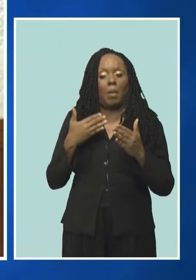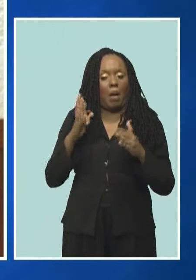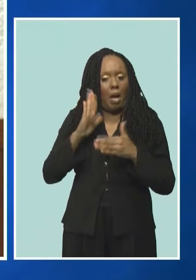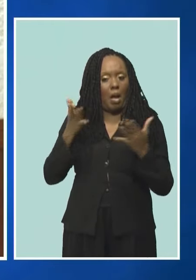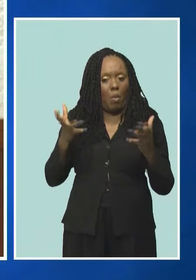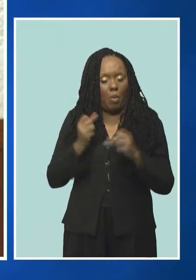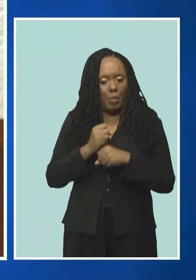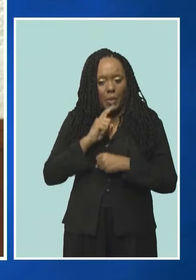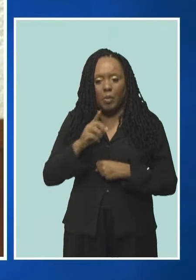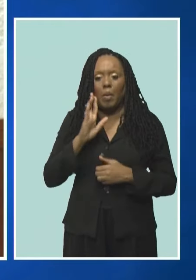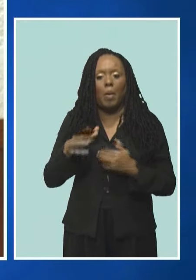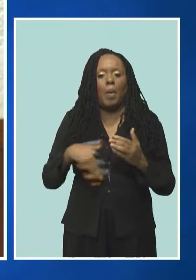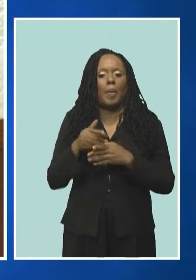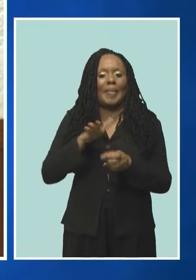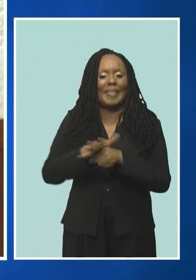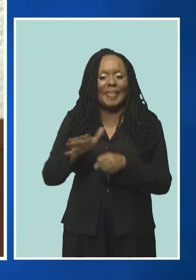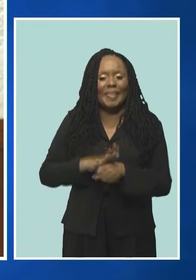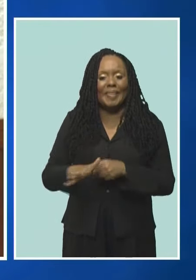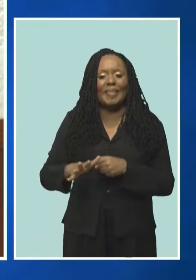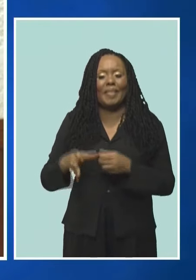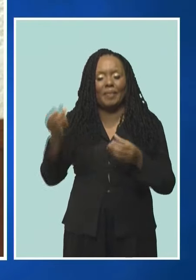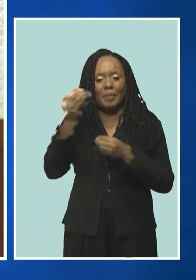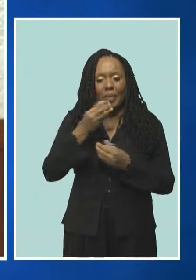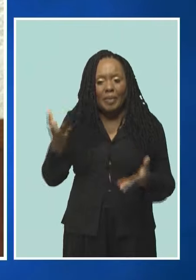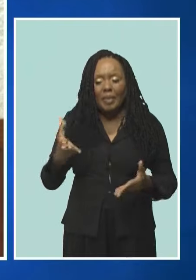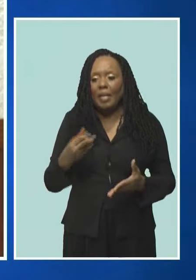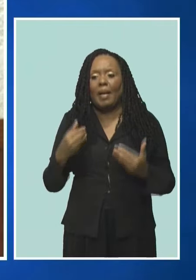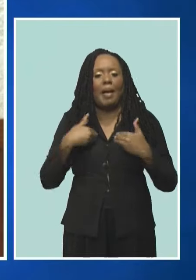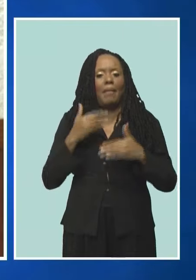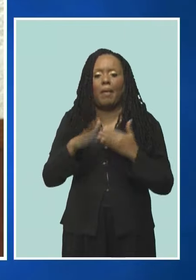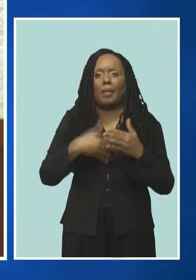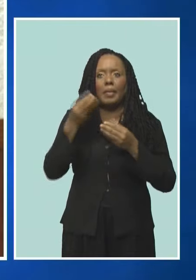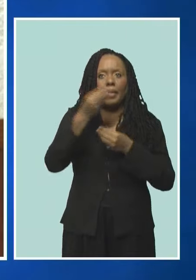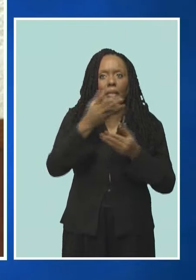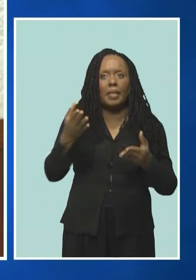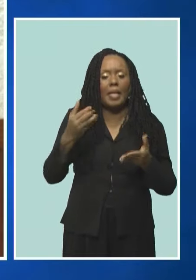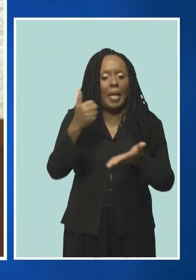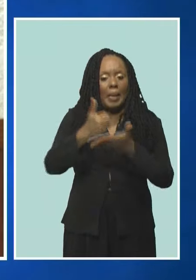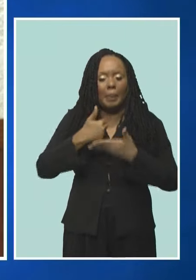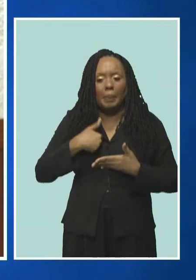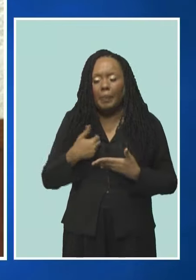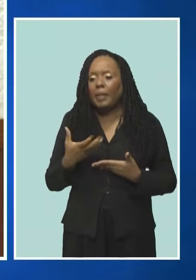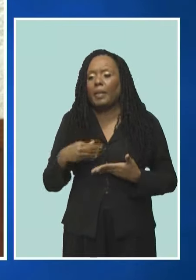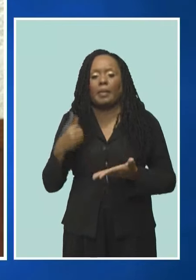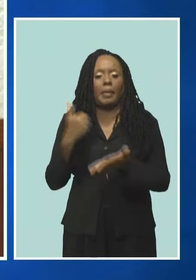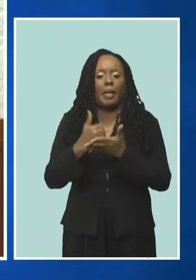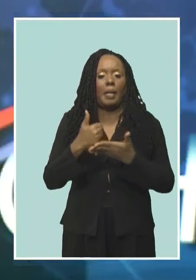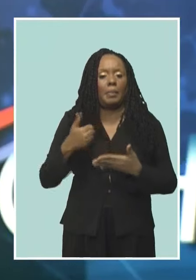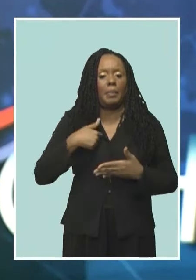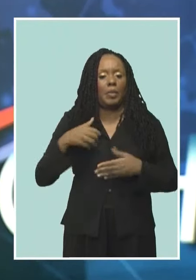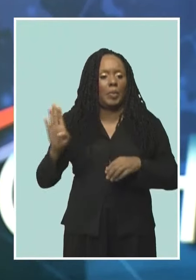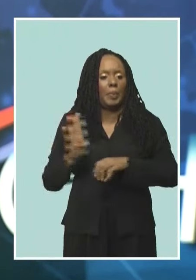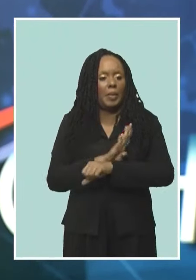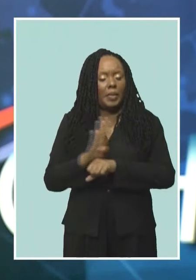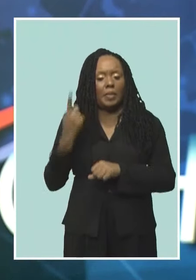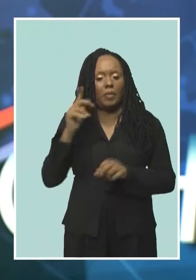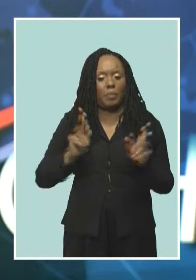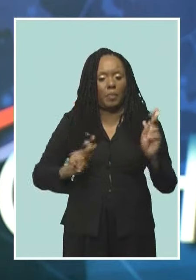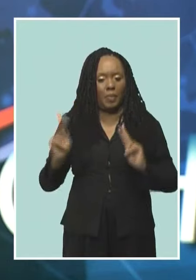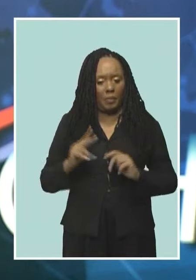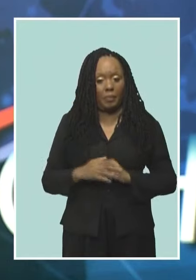notice, having some explanations would be very helpful, not only to me, but to be doing the business of the people. The